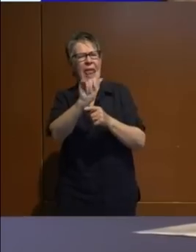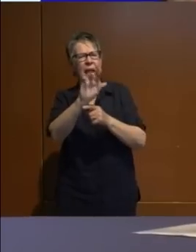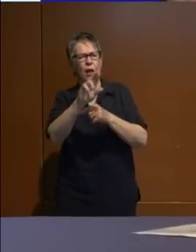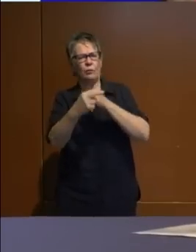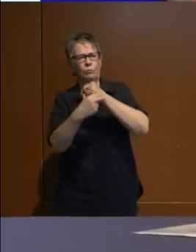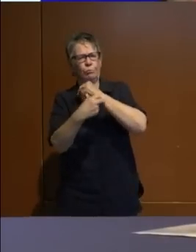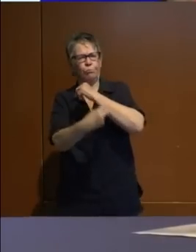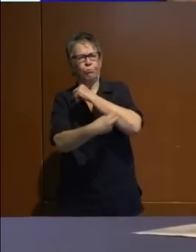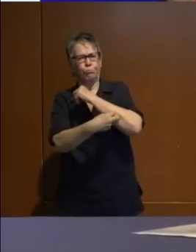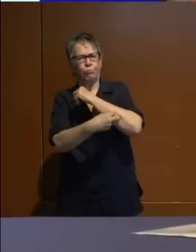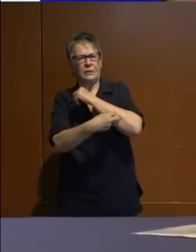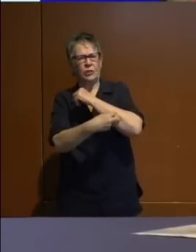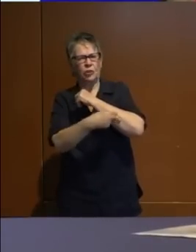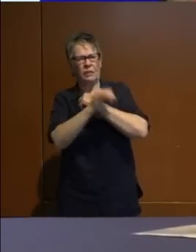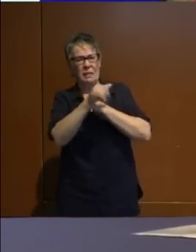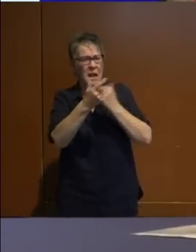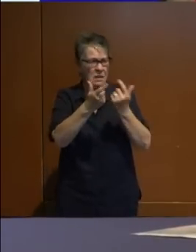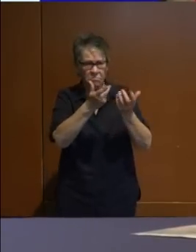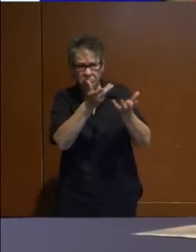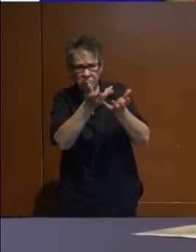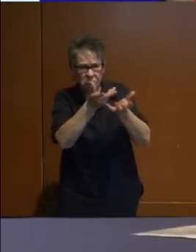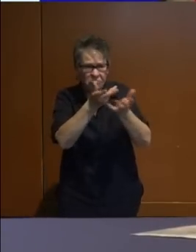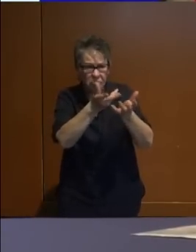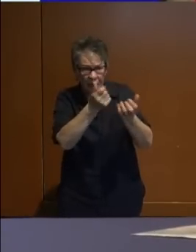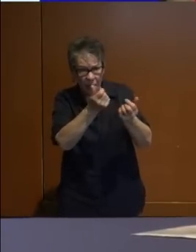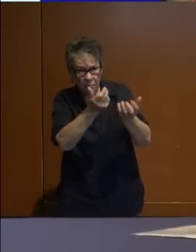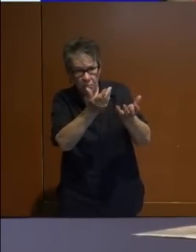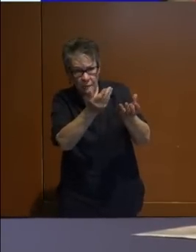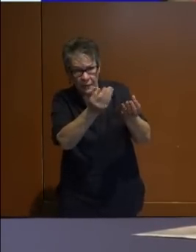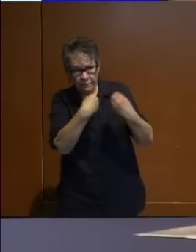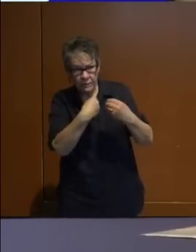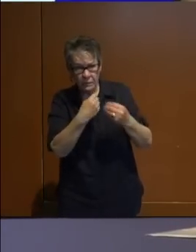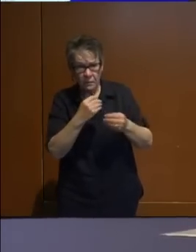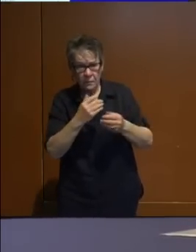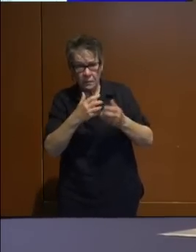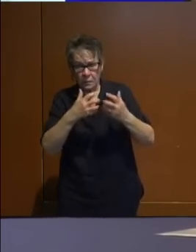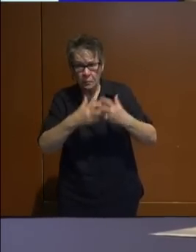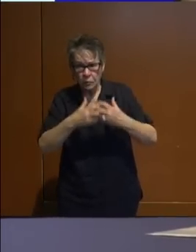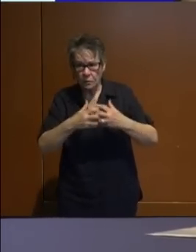of co-vent versus single vent and also anesthesia machines?